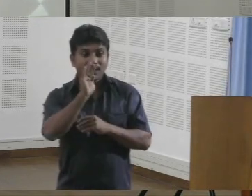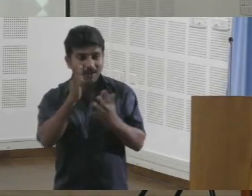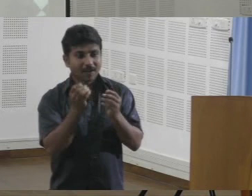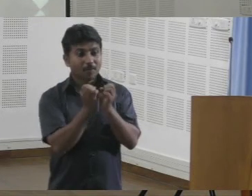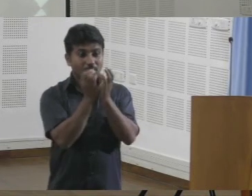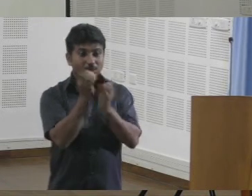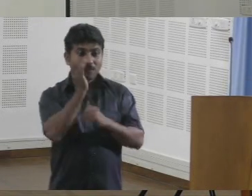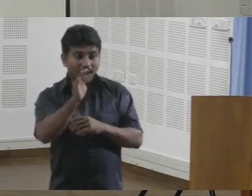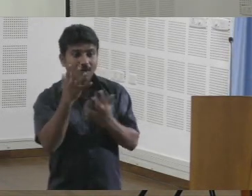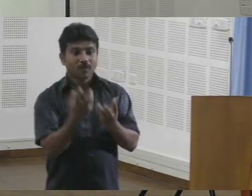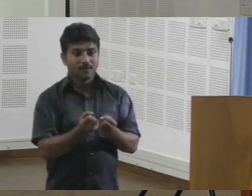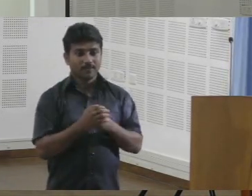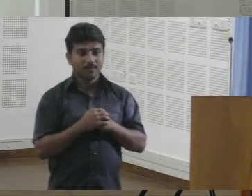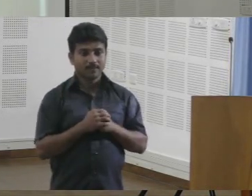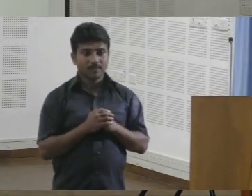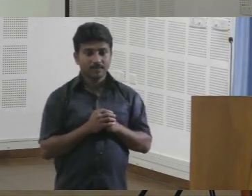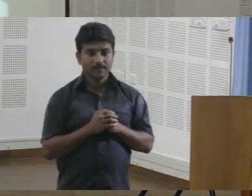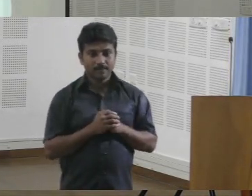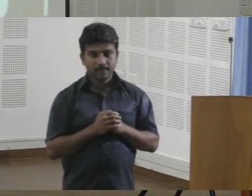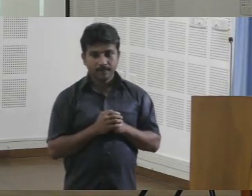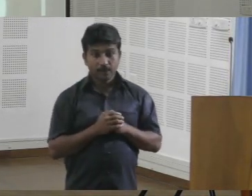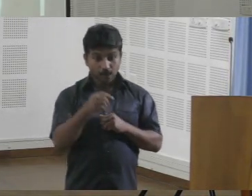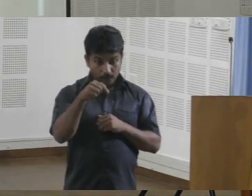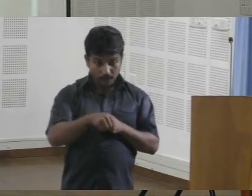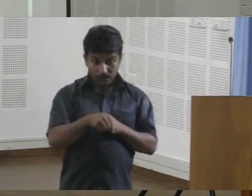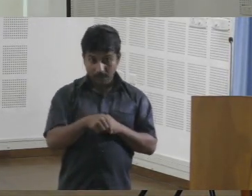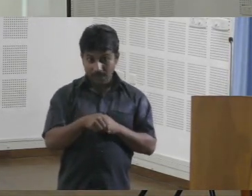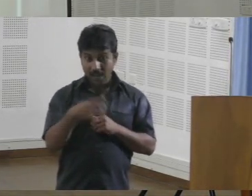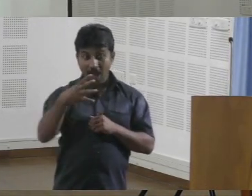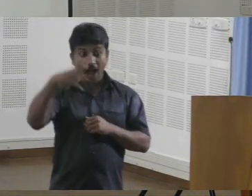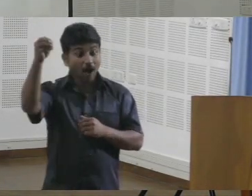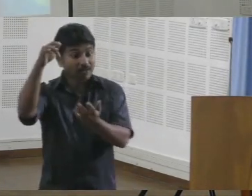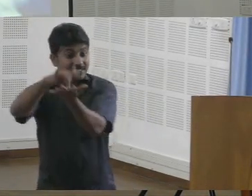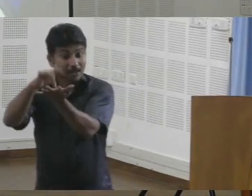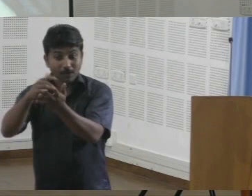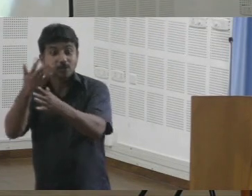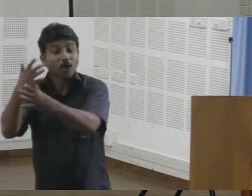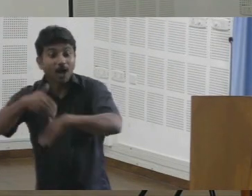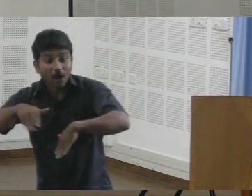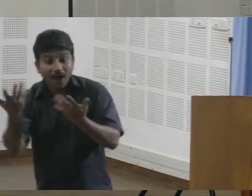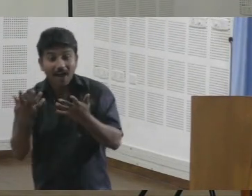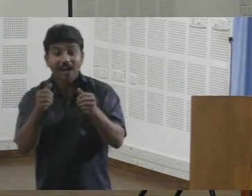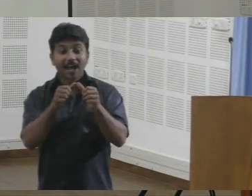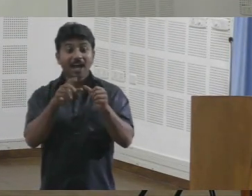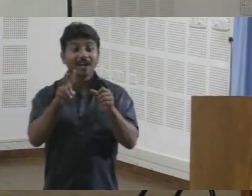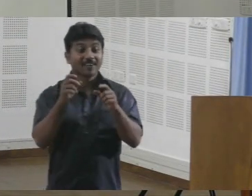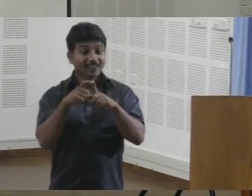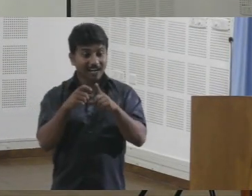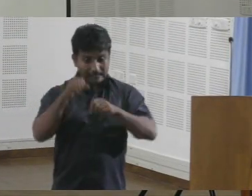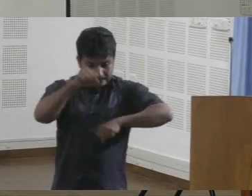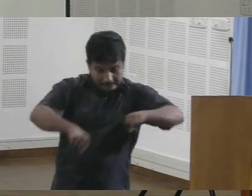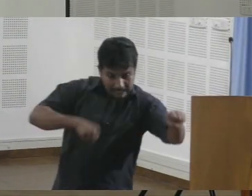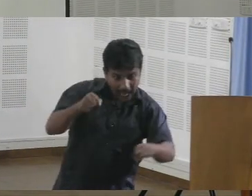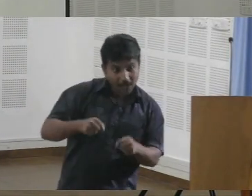Yeah? Yeah. Adu, today for outdoor activities, Adu want cycling or roller